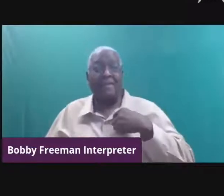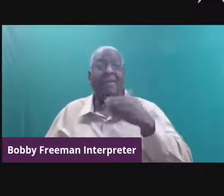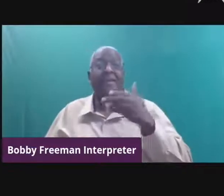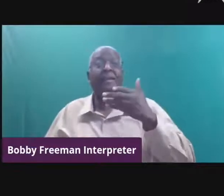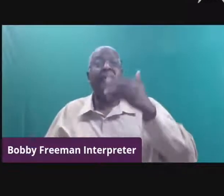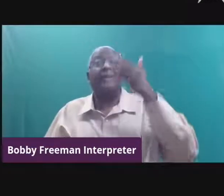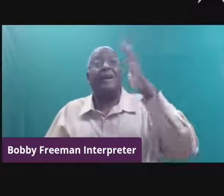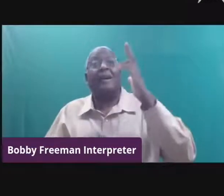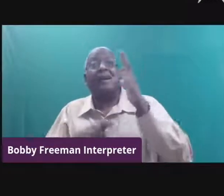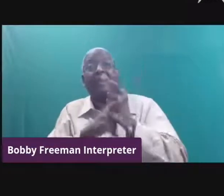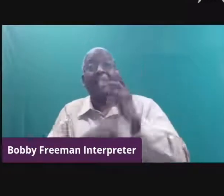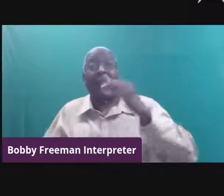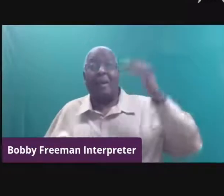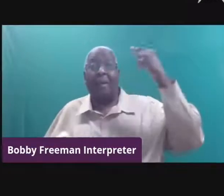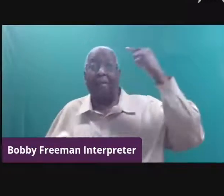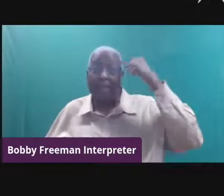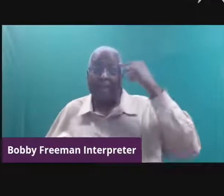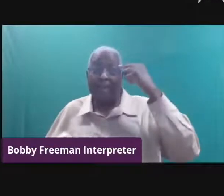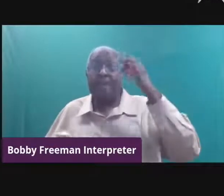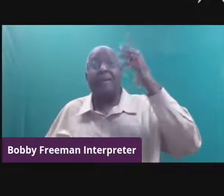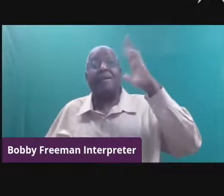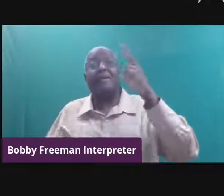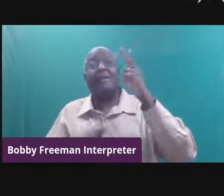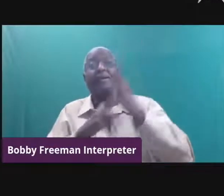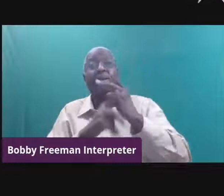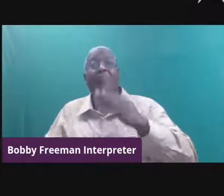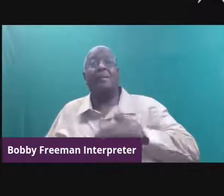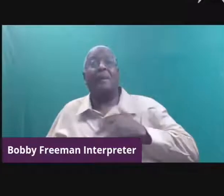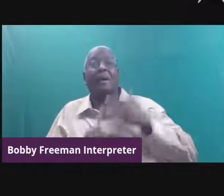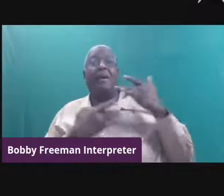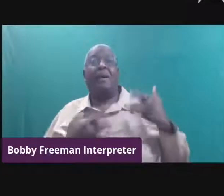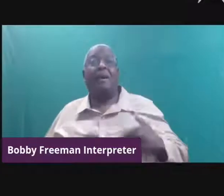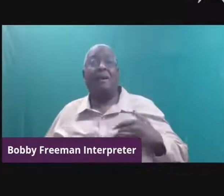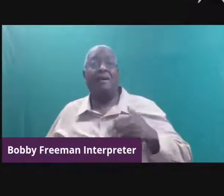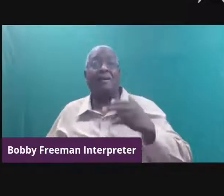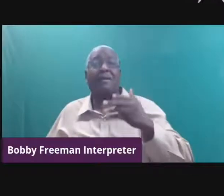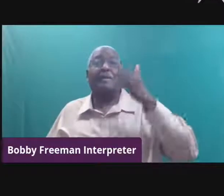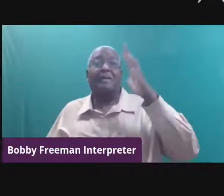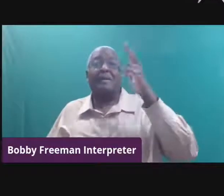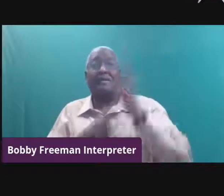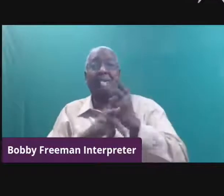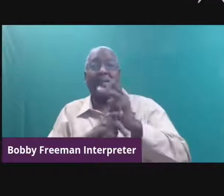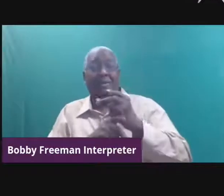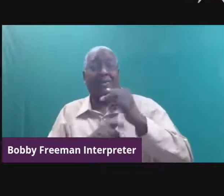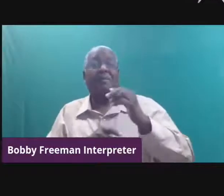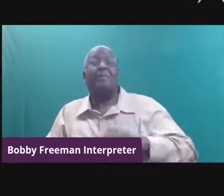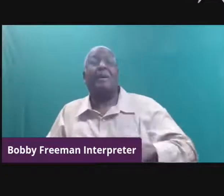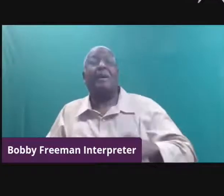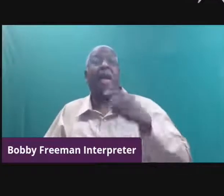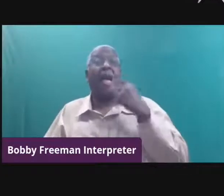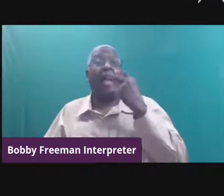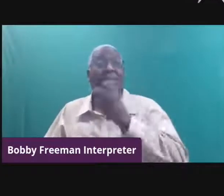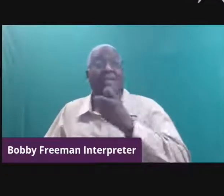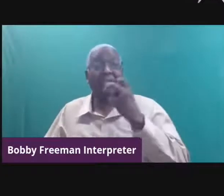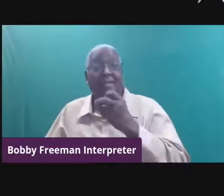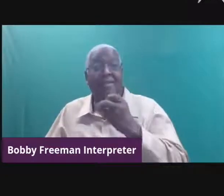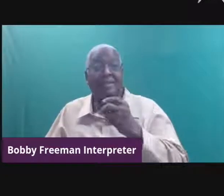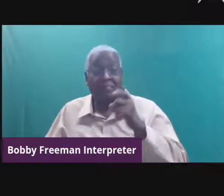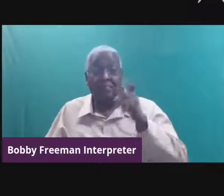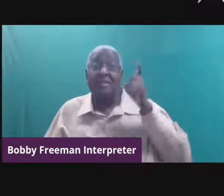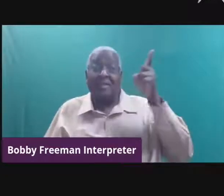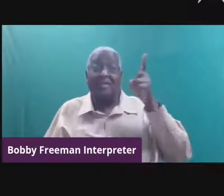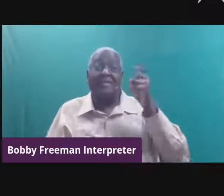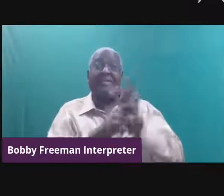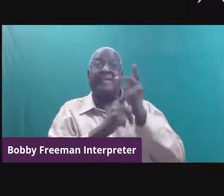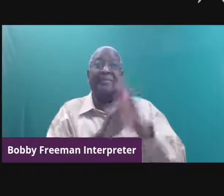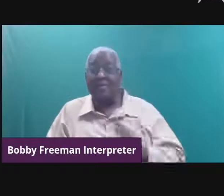mind. God kept my heart. God kept my tongue. God kept my body. God is a keeper. He's a keeper. He's a